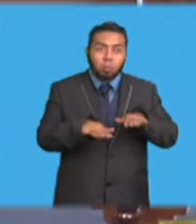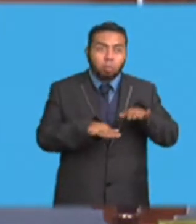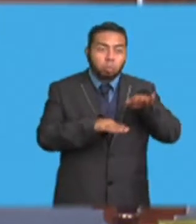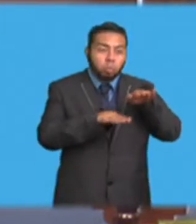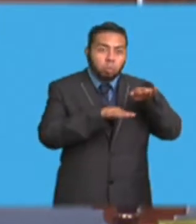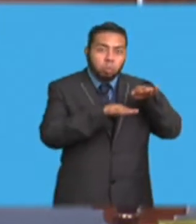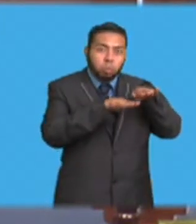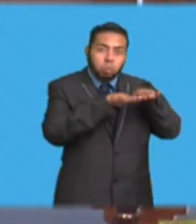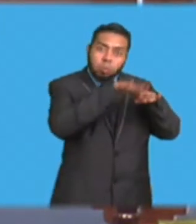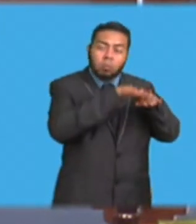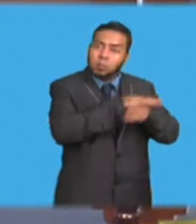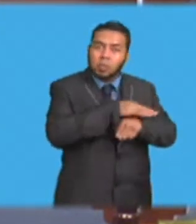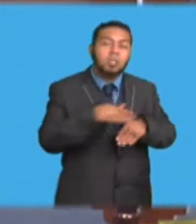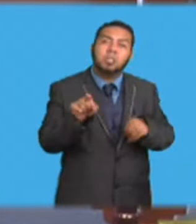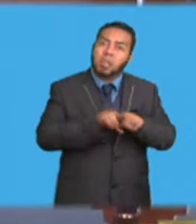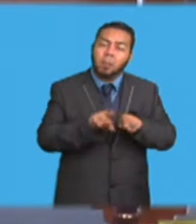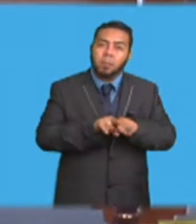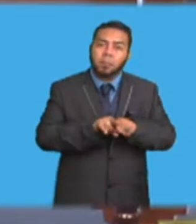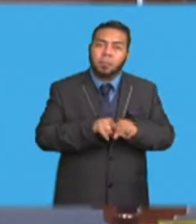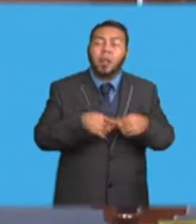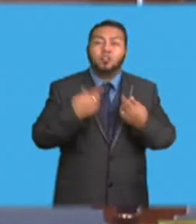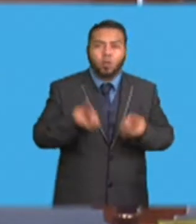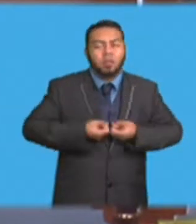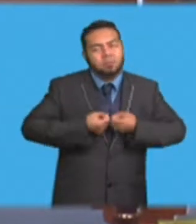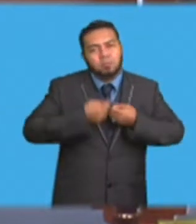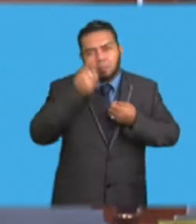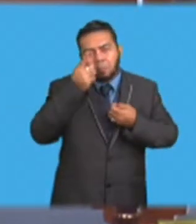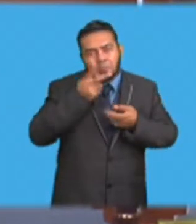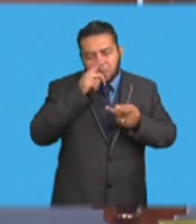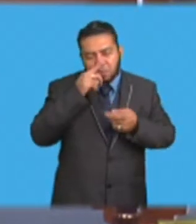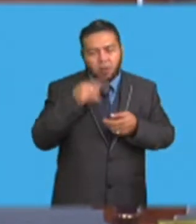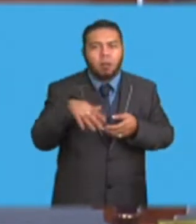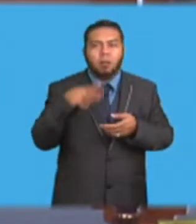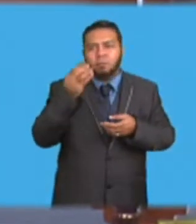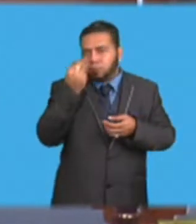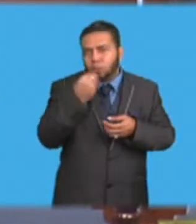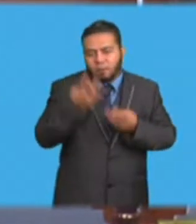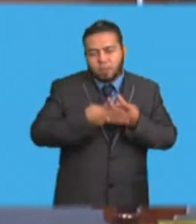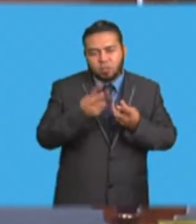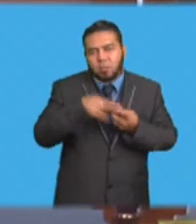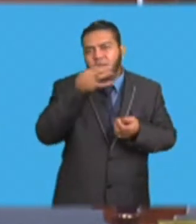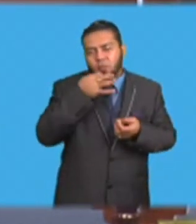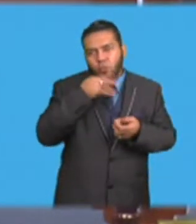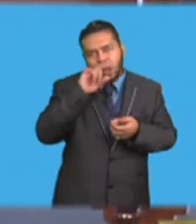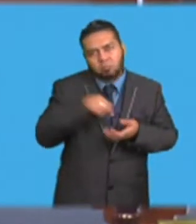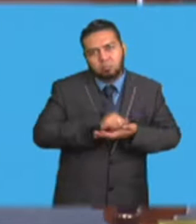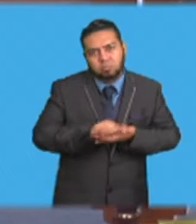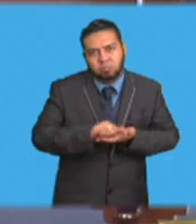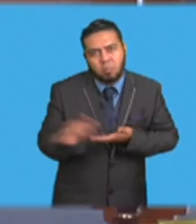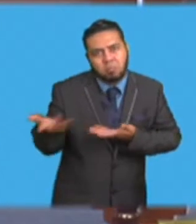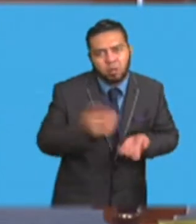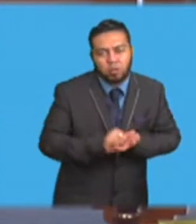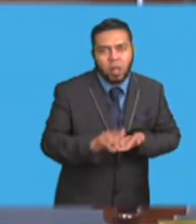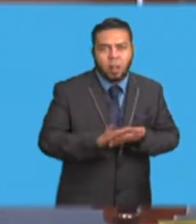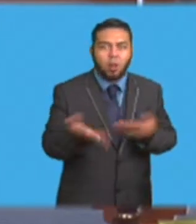municipal market produce was limited due to the heavy damages sustained by our Fijians. The